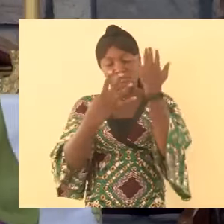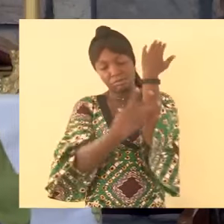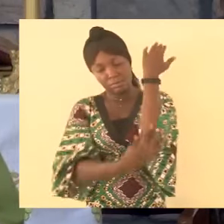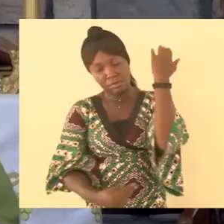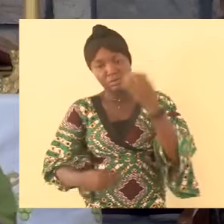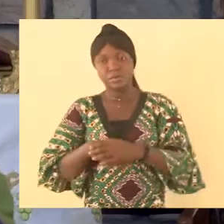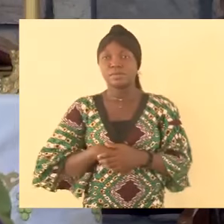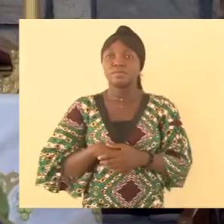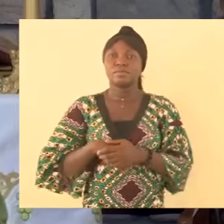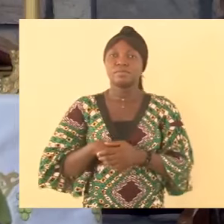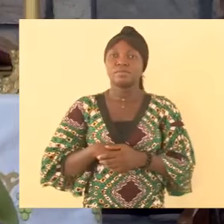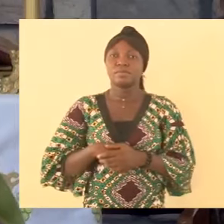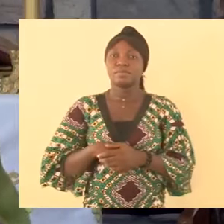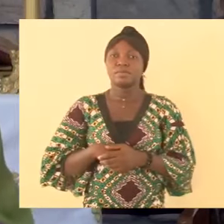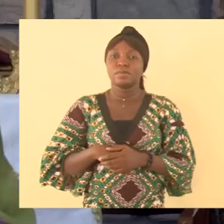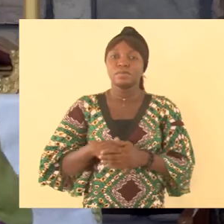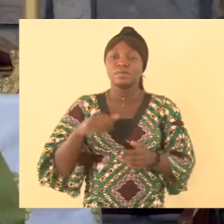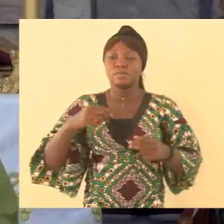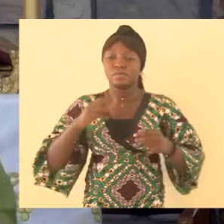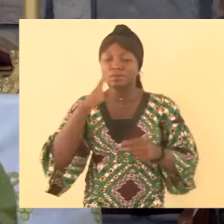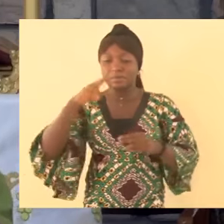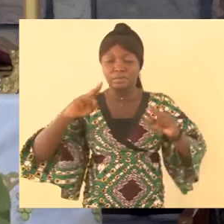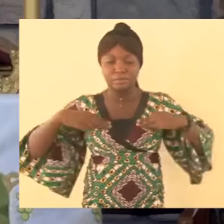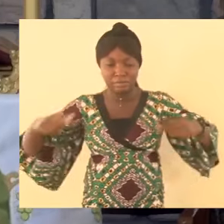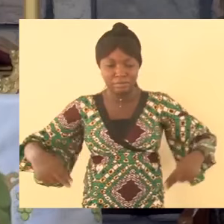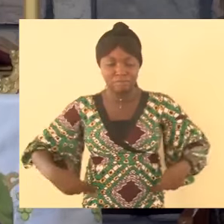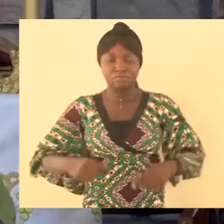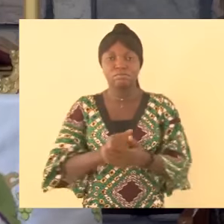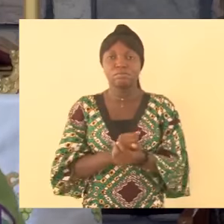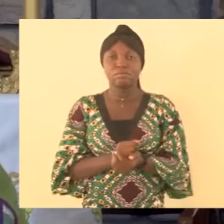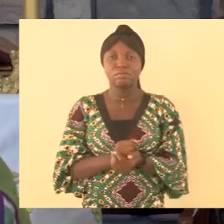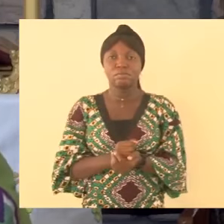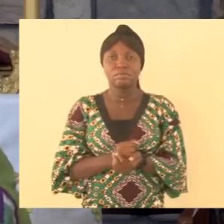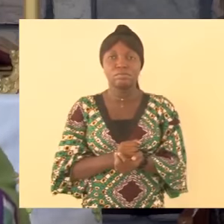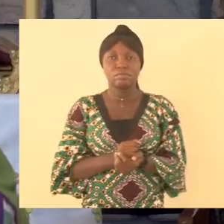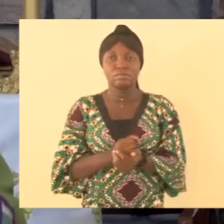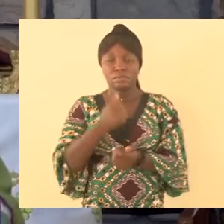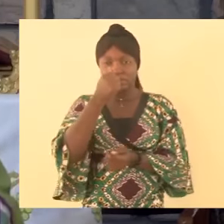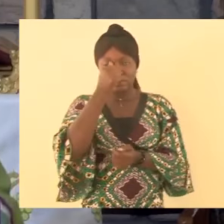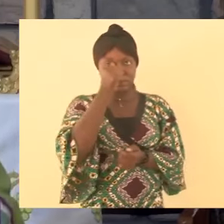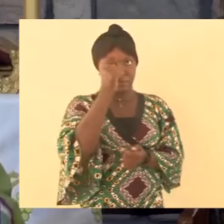acrimonious poverty, in destitution, in dehumanizing destitution.